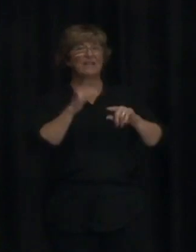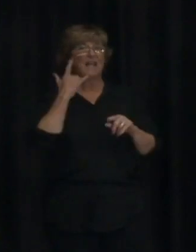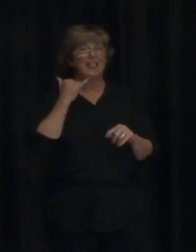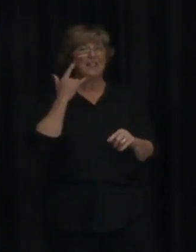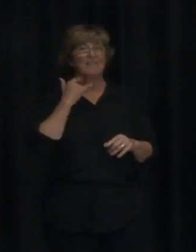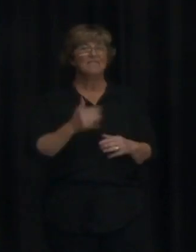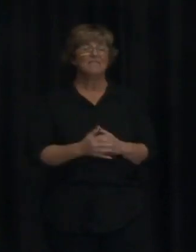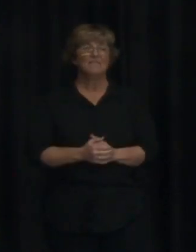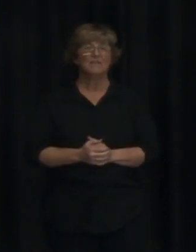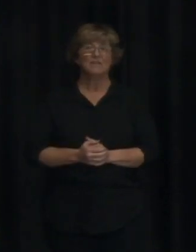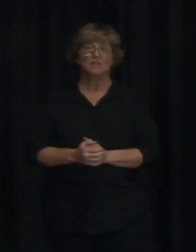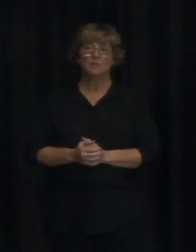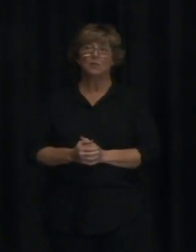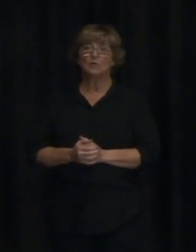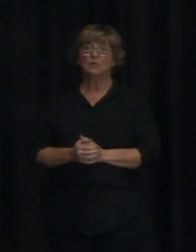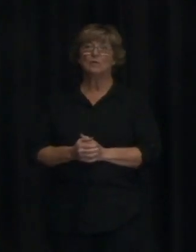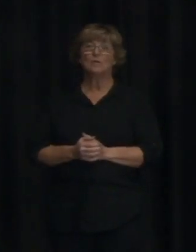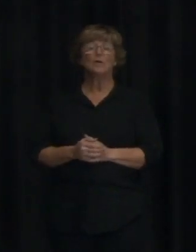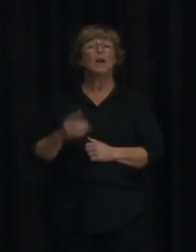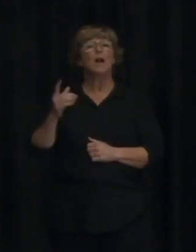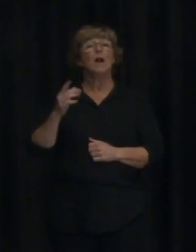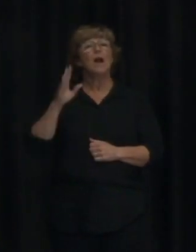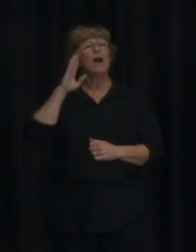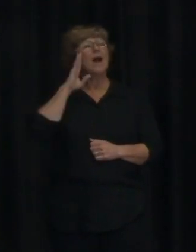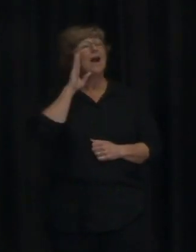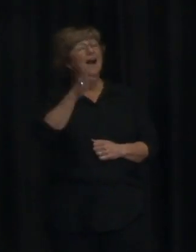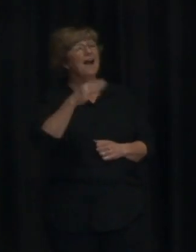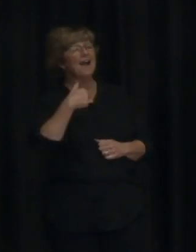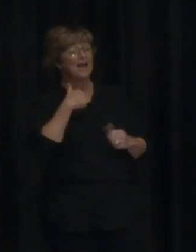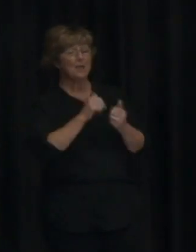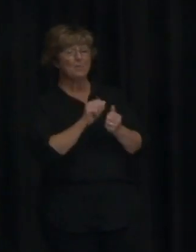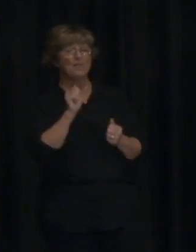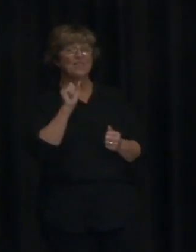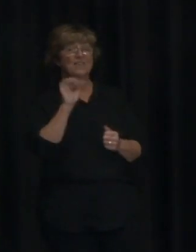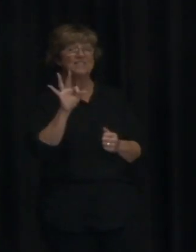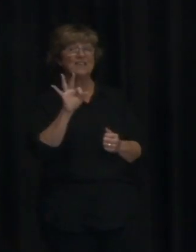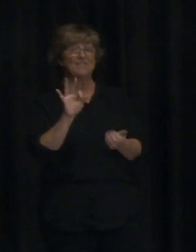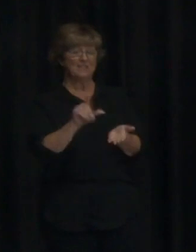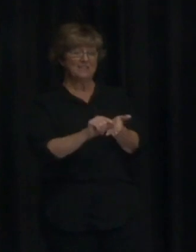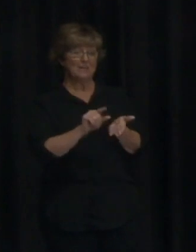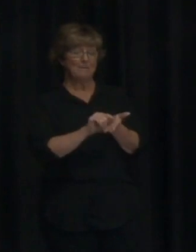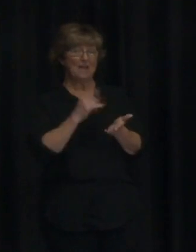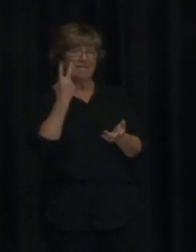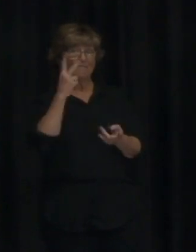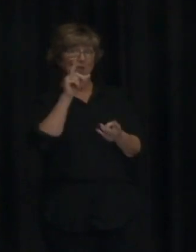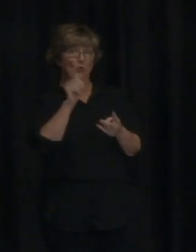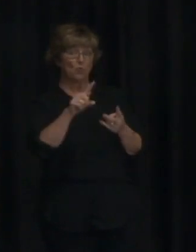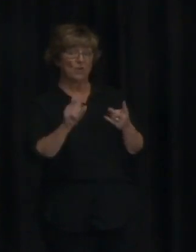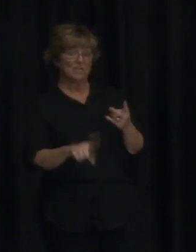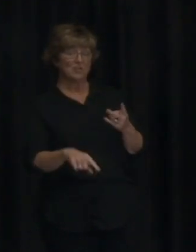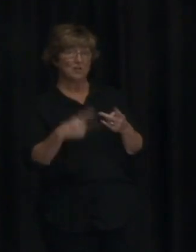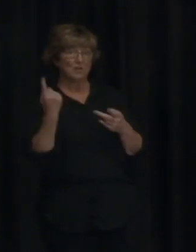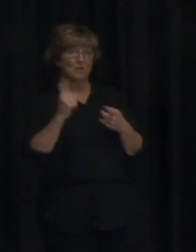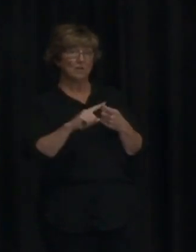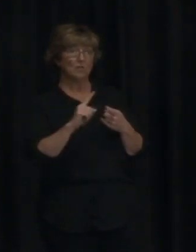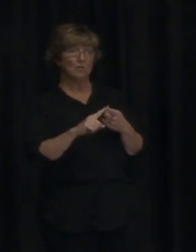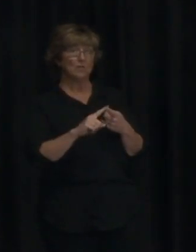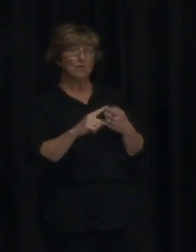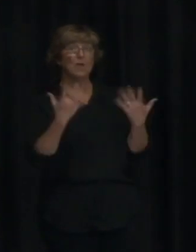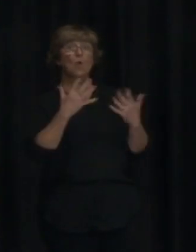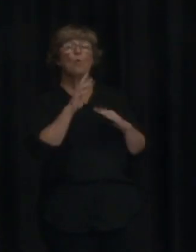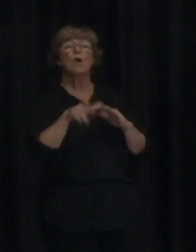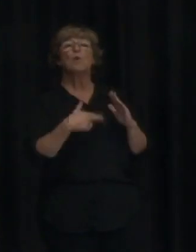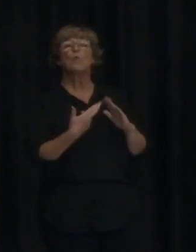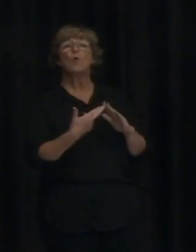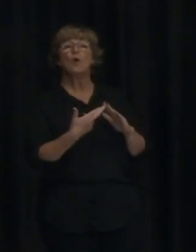Hi, Governor. Alexi Casa from the San Francisco Chronicle. Two questions for you, if you don't mind. The first is, what role, if